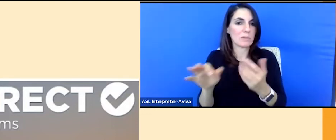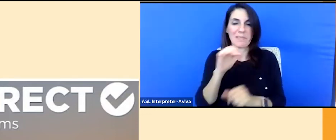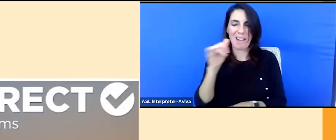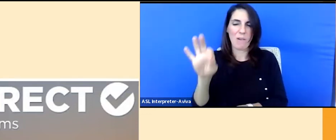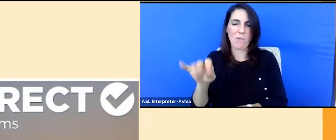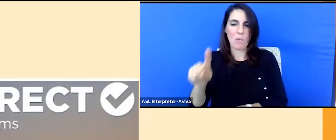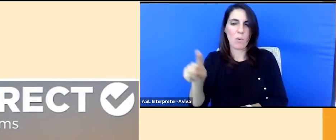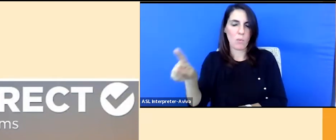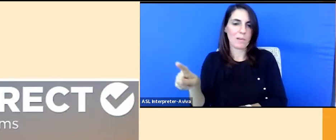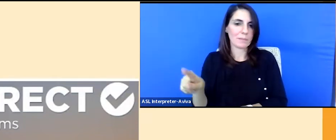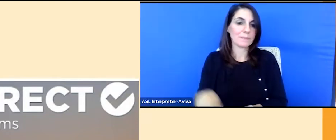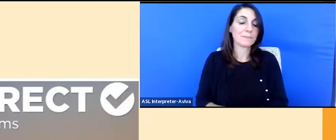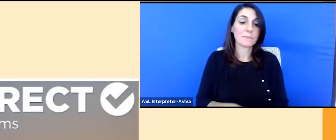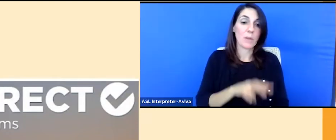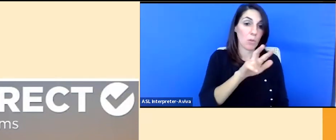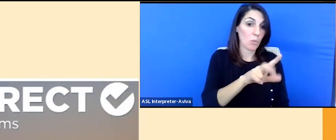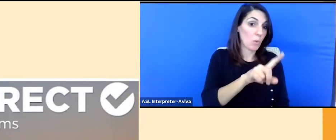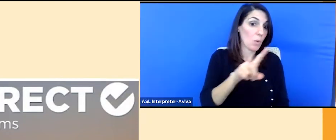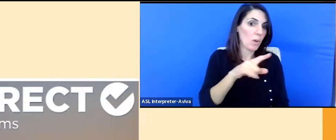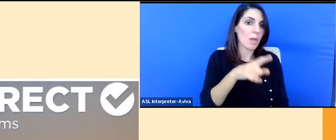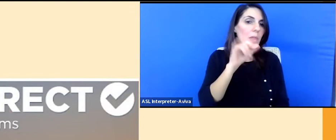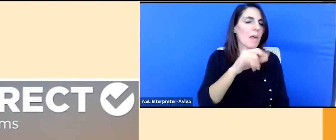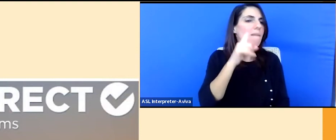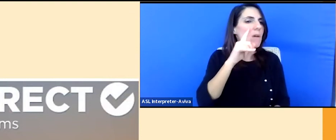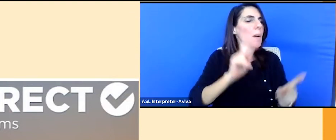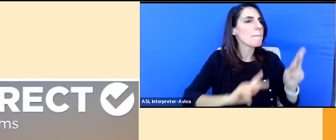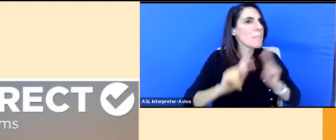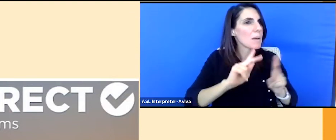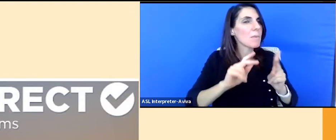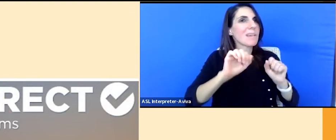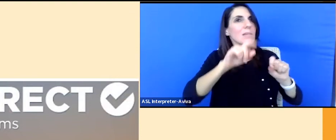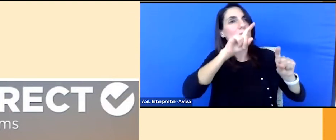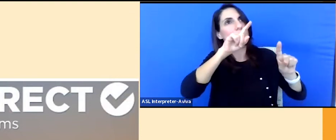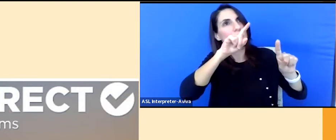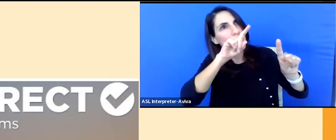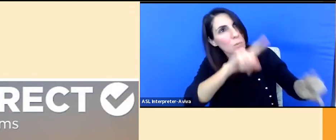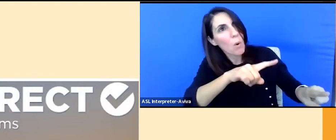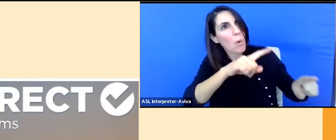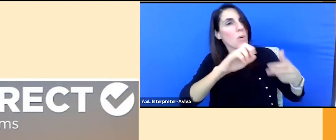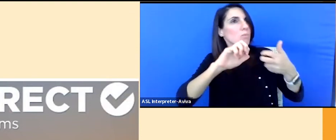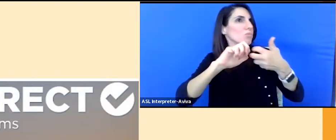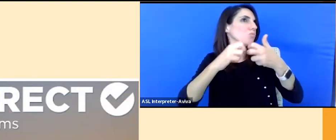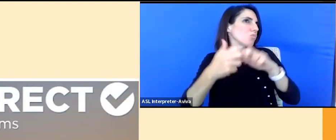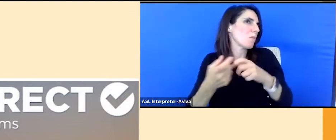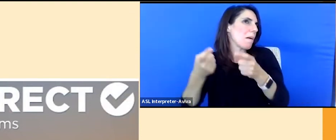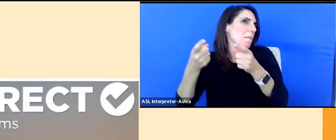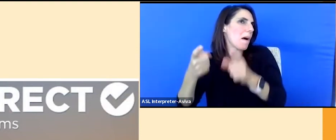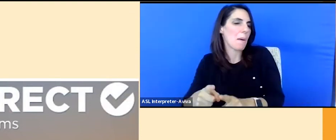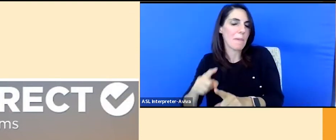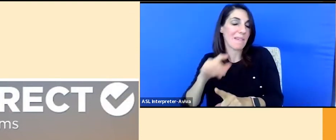It is for people to have a way to report issues that are not